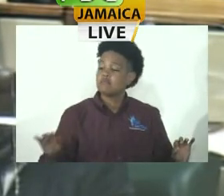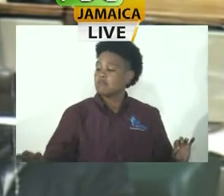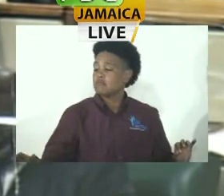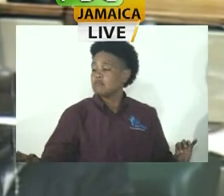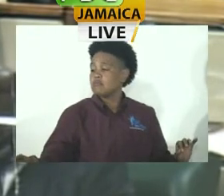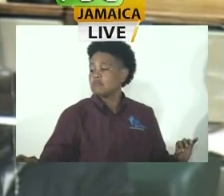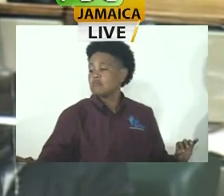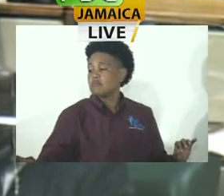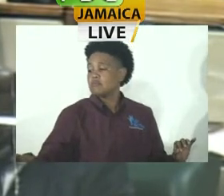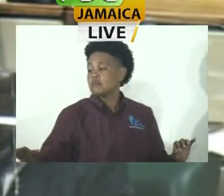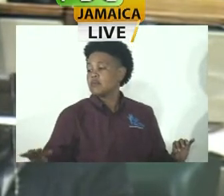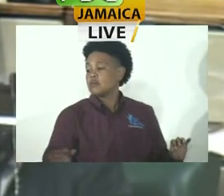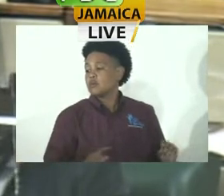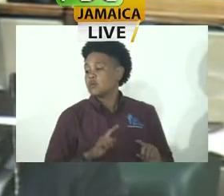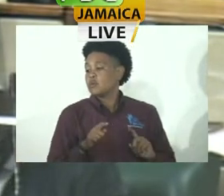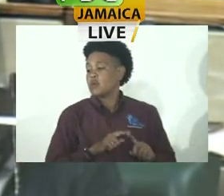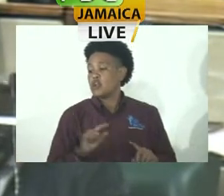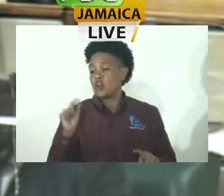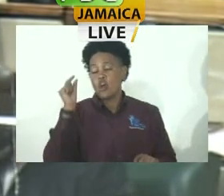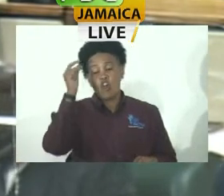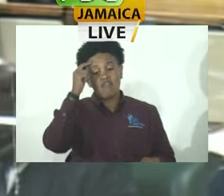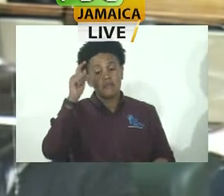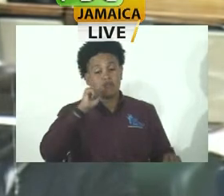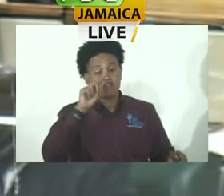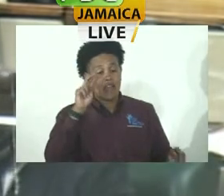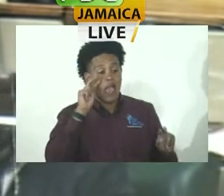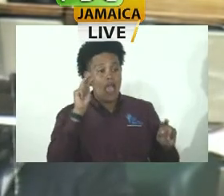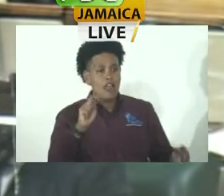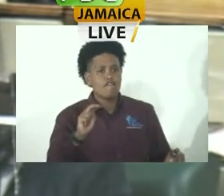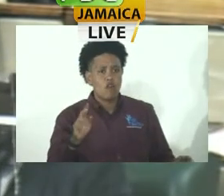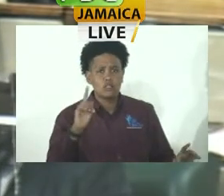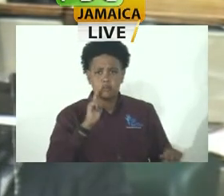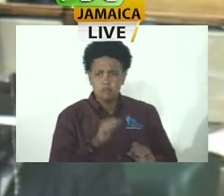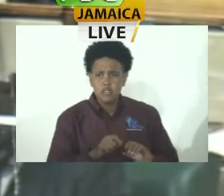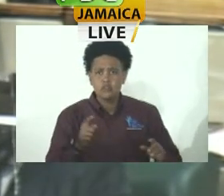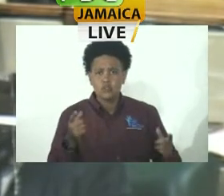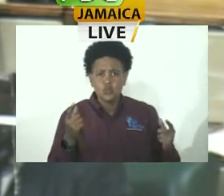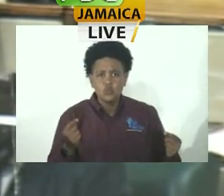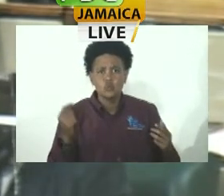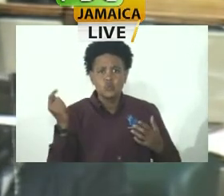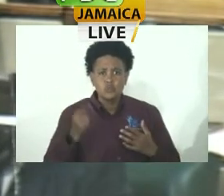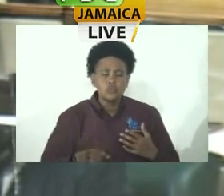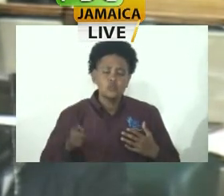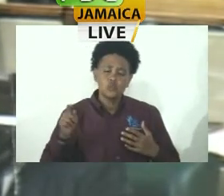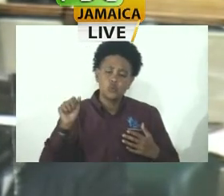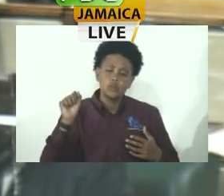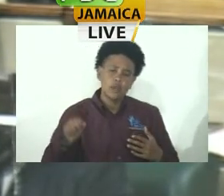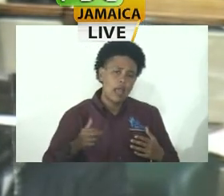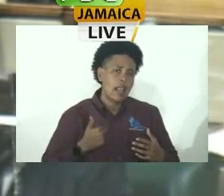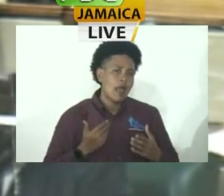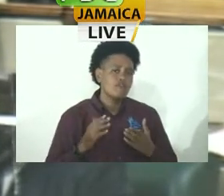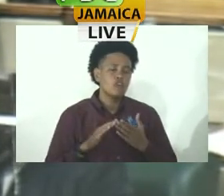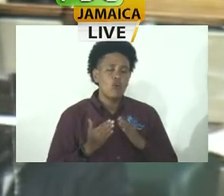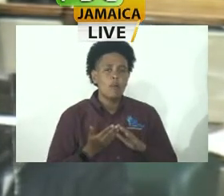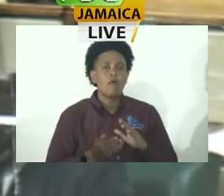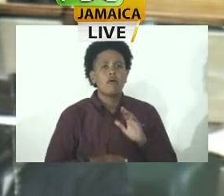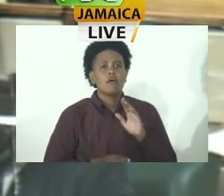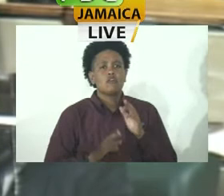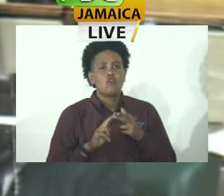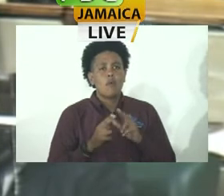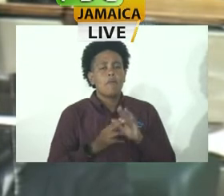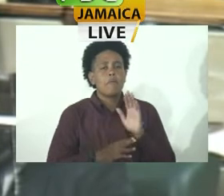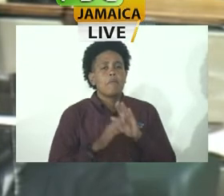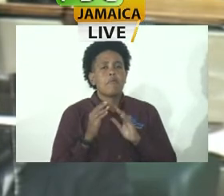even when the government is enforcing that you can have spikes occurring